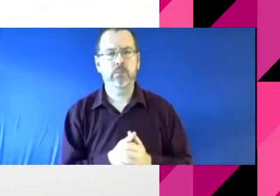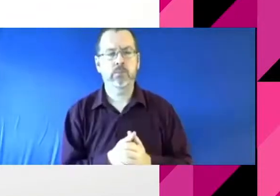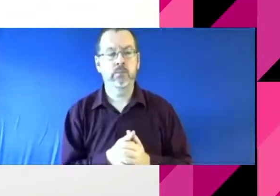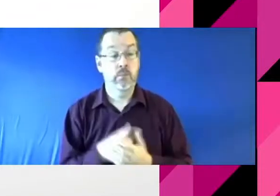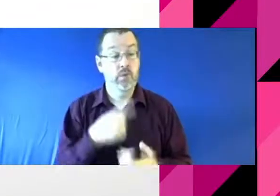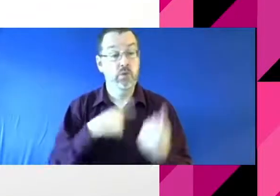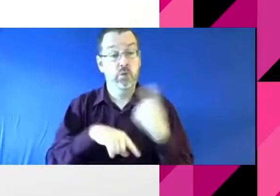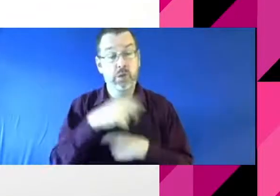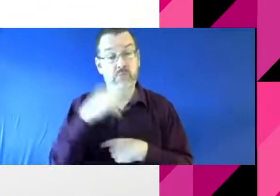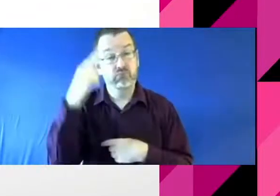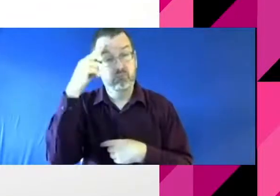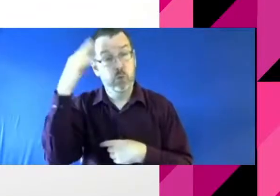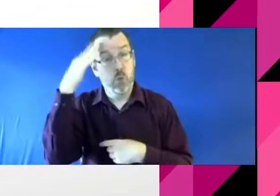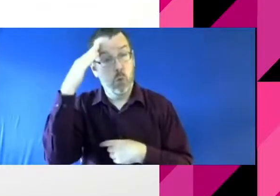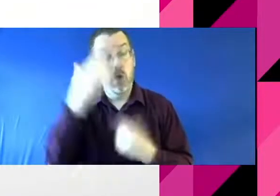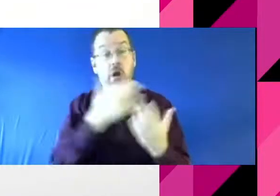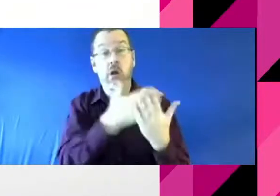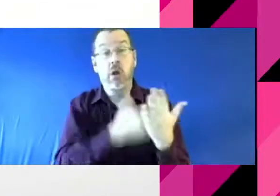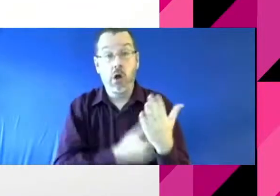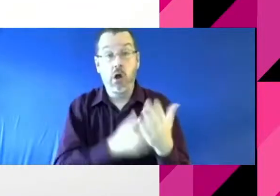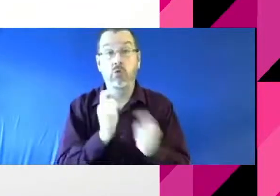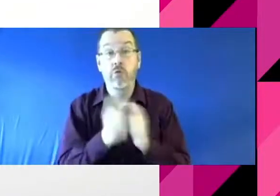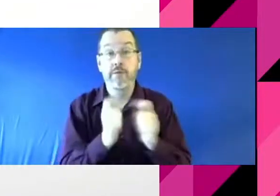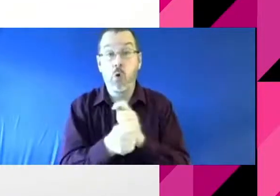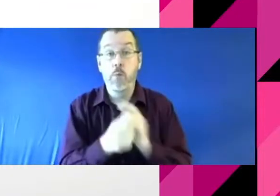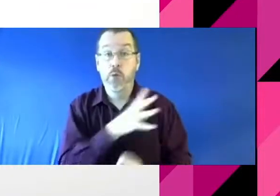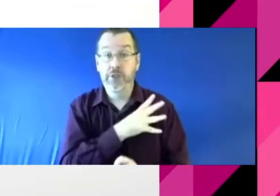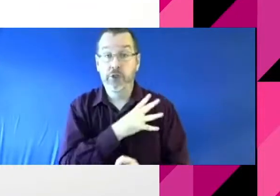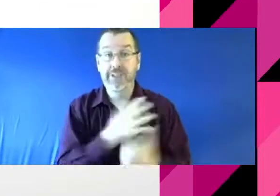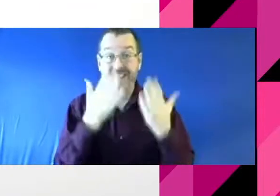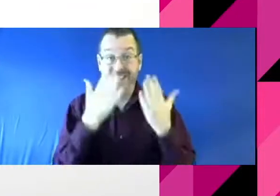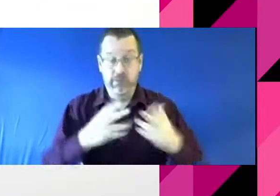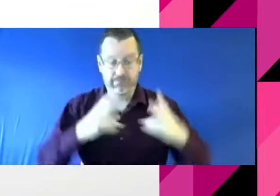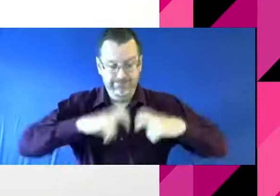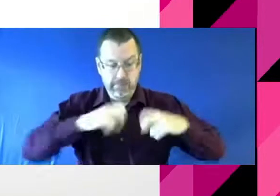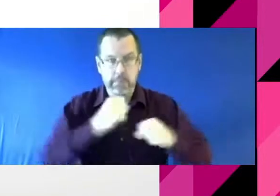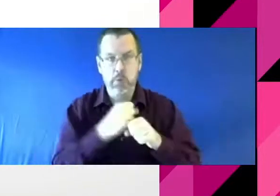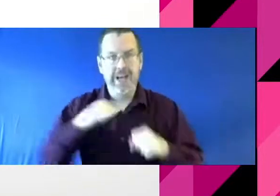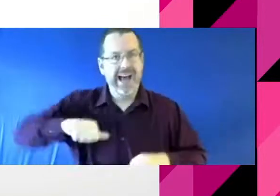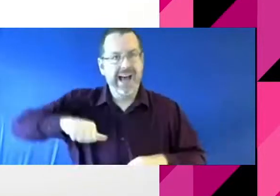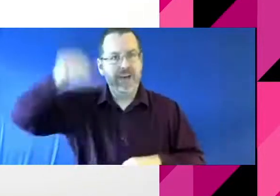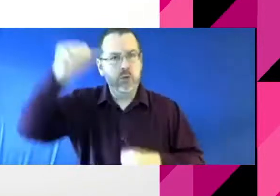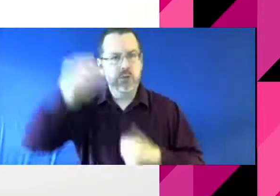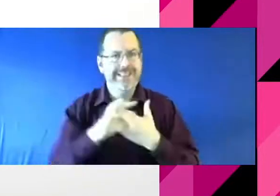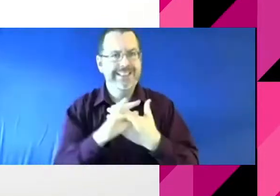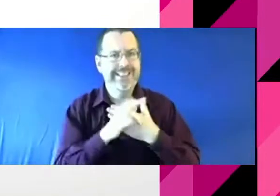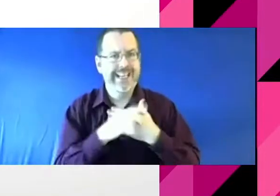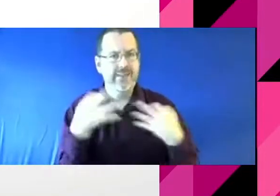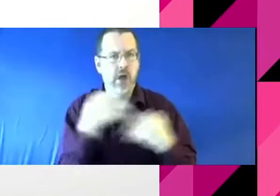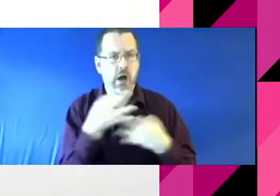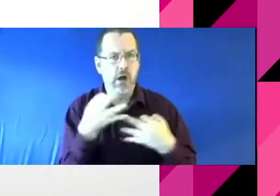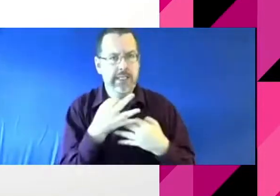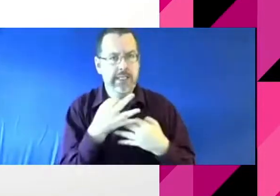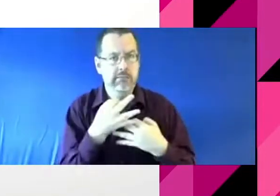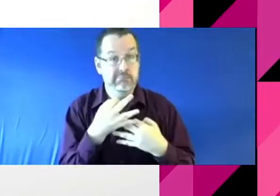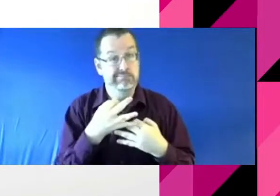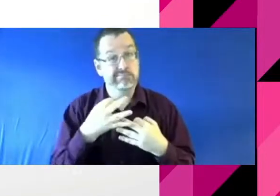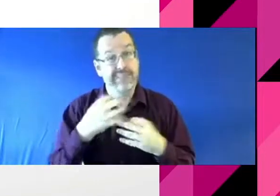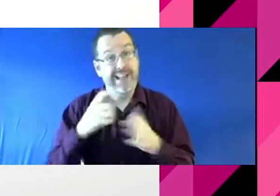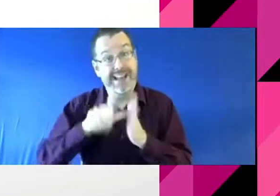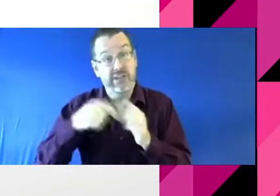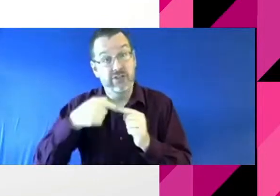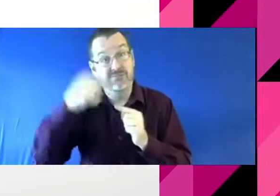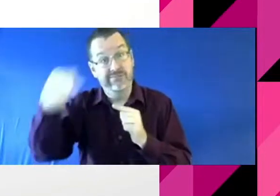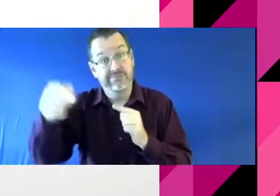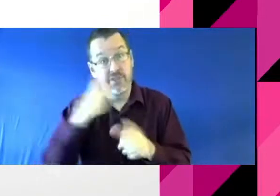Law Reform Commission is undertaking work on adult safeguarding. And again, that's going to be discussed in one of our sessions this afternoon. But